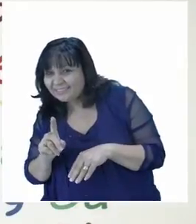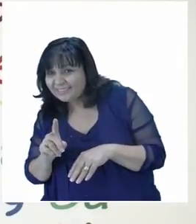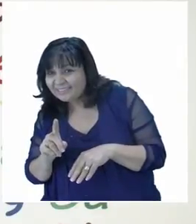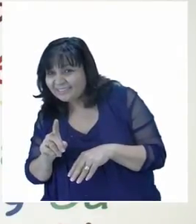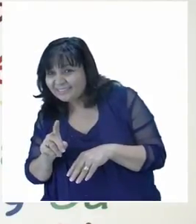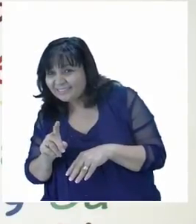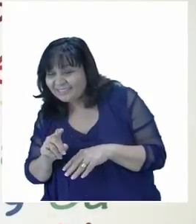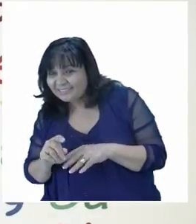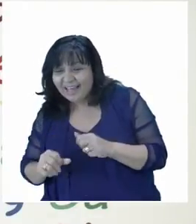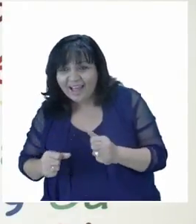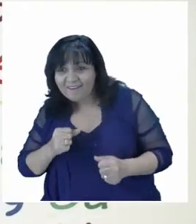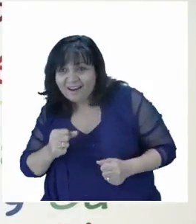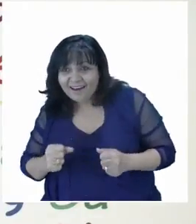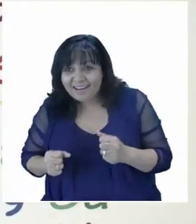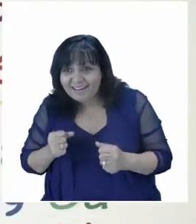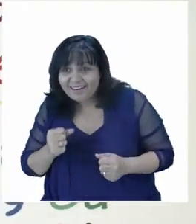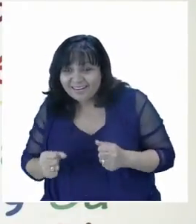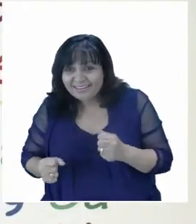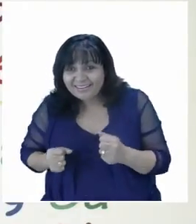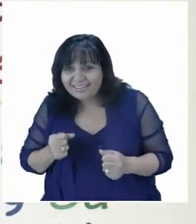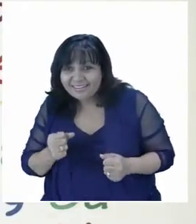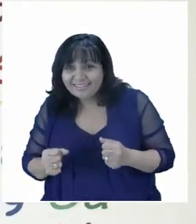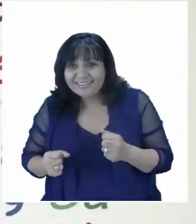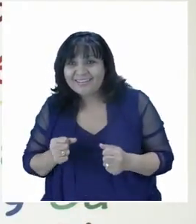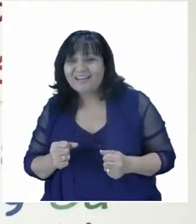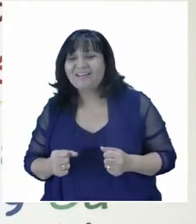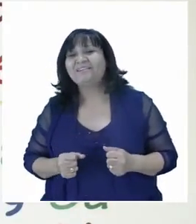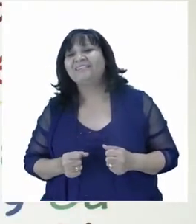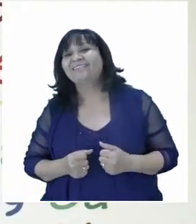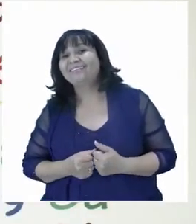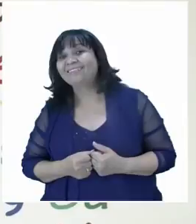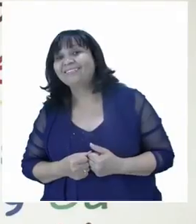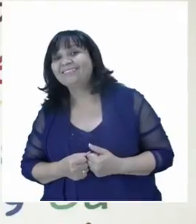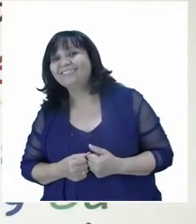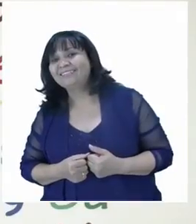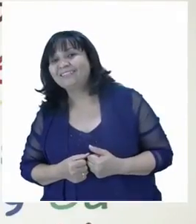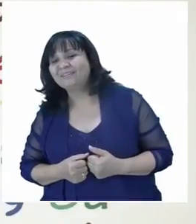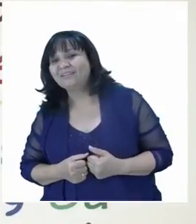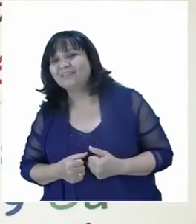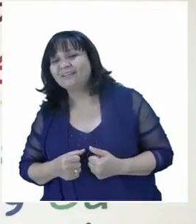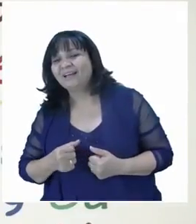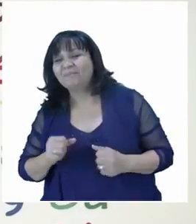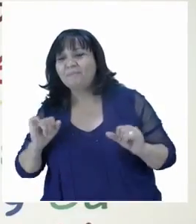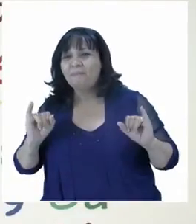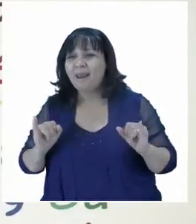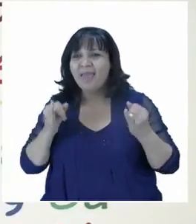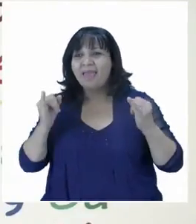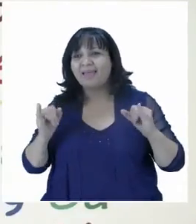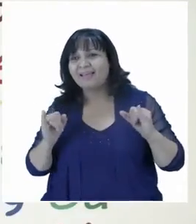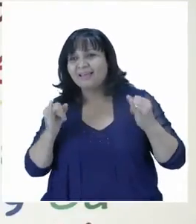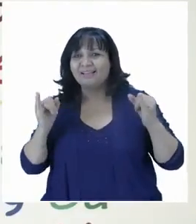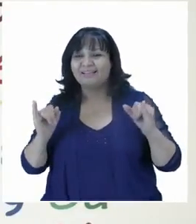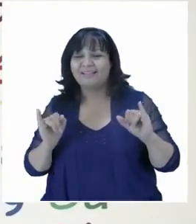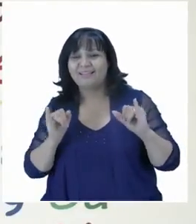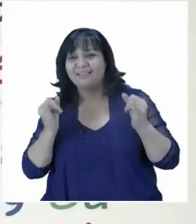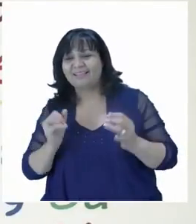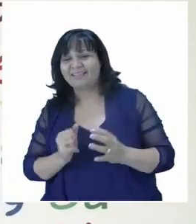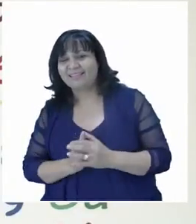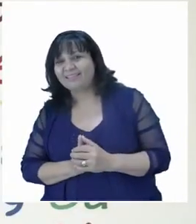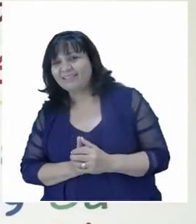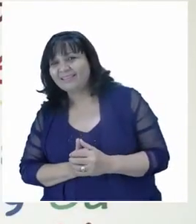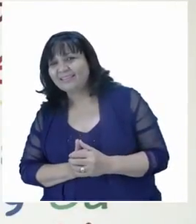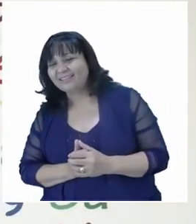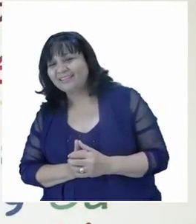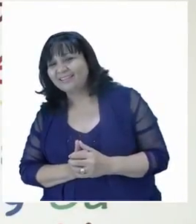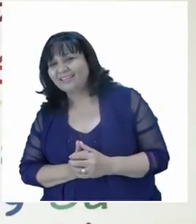my favorite toy. Can you see? Yes, I am moving around with my